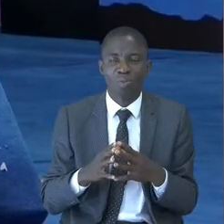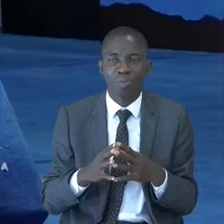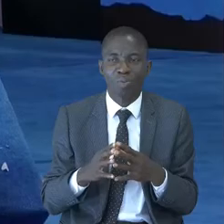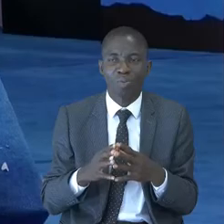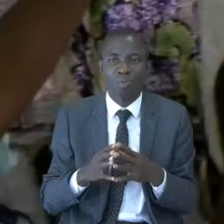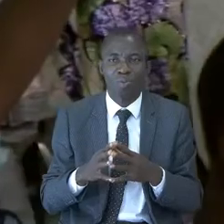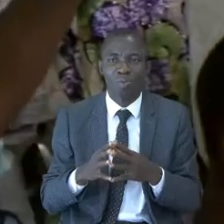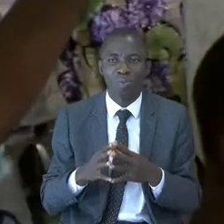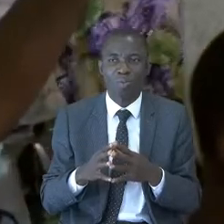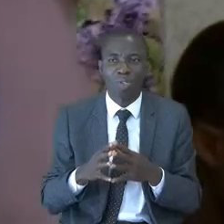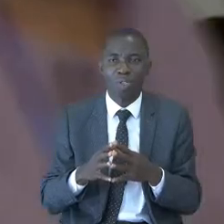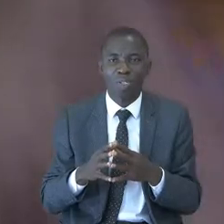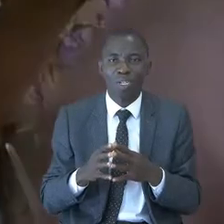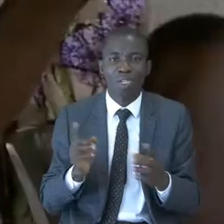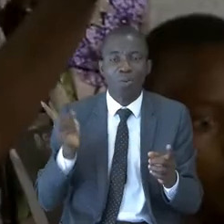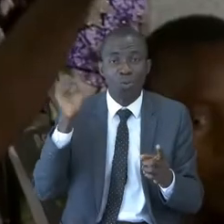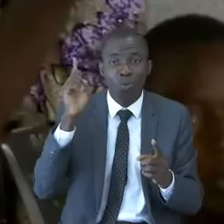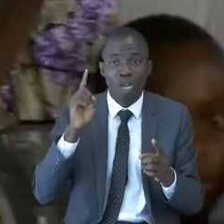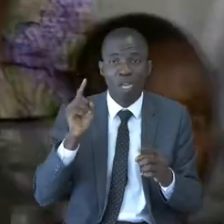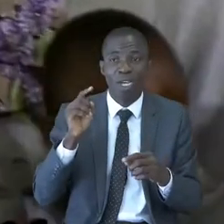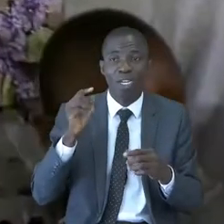Healing. Amen. Where? Amen.